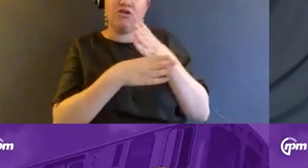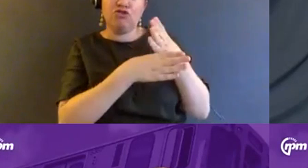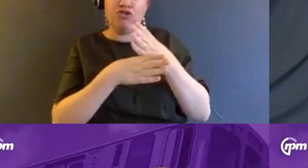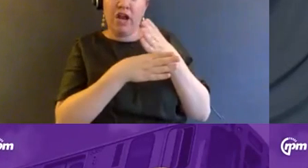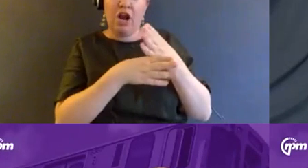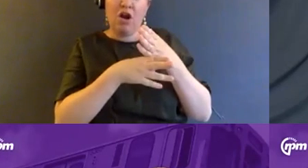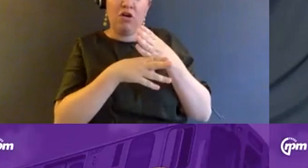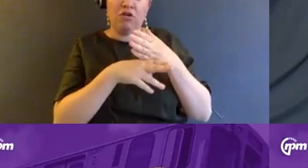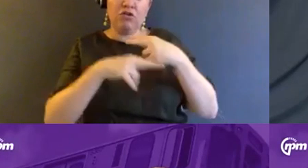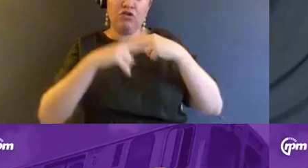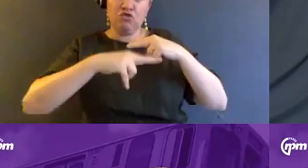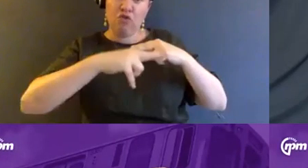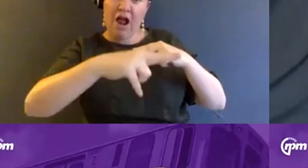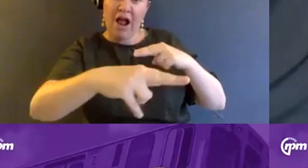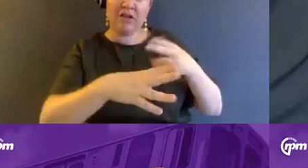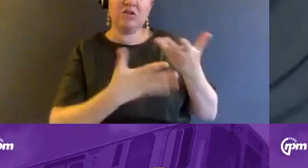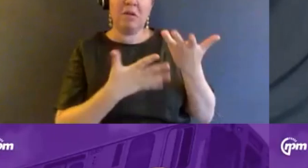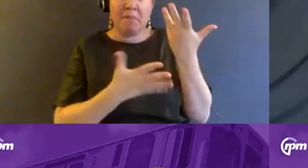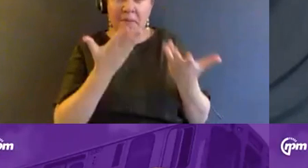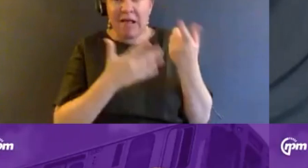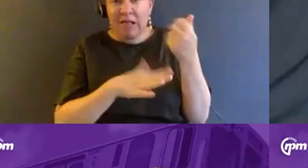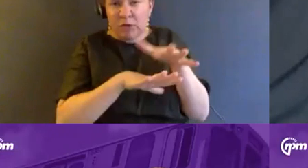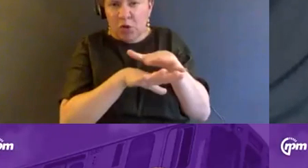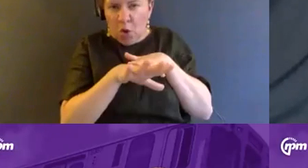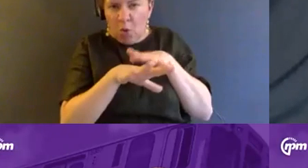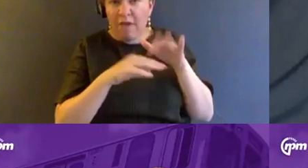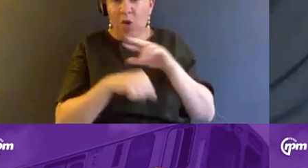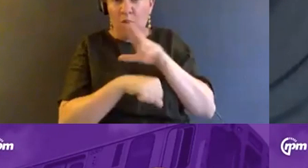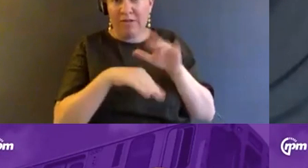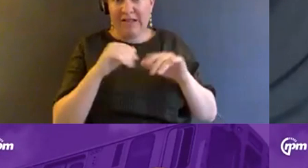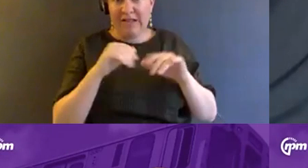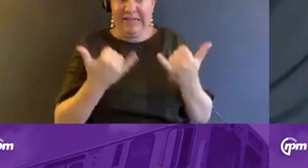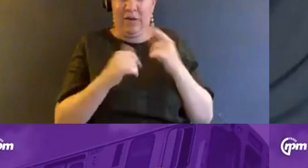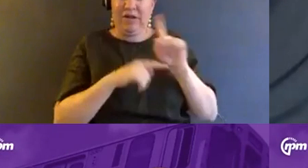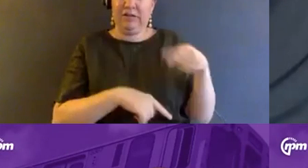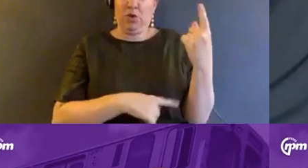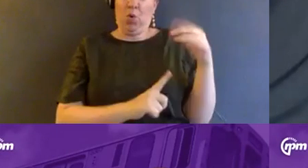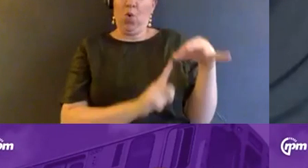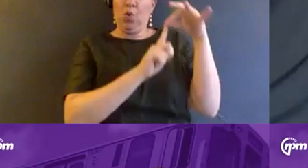run slower than it does normally today when it has its own set of tracks.